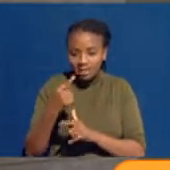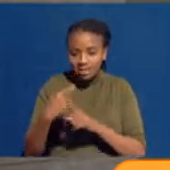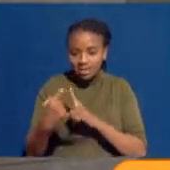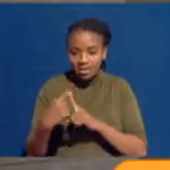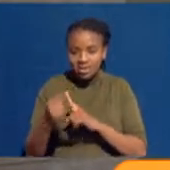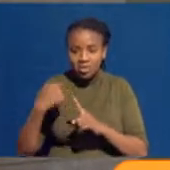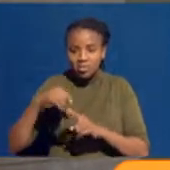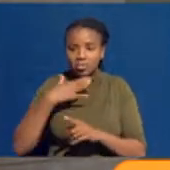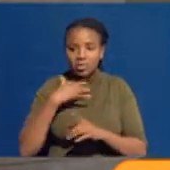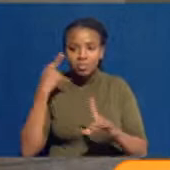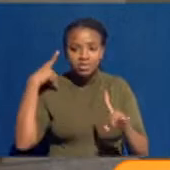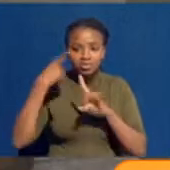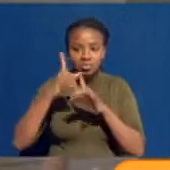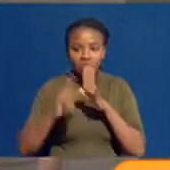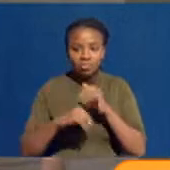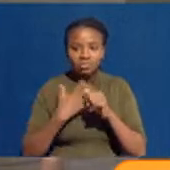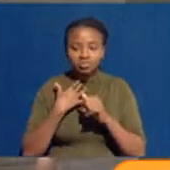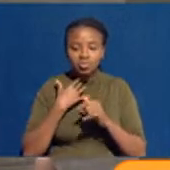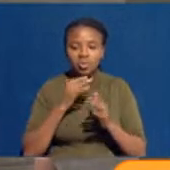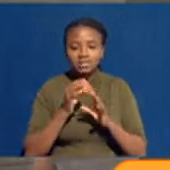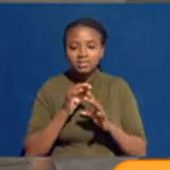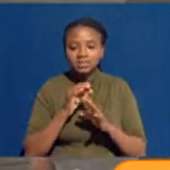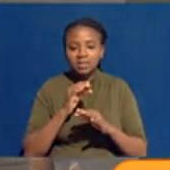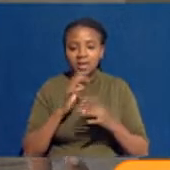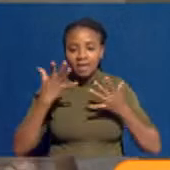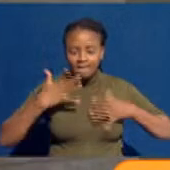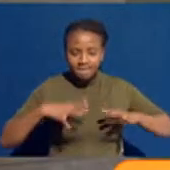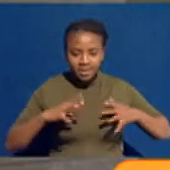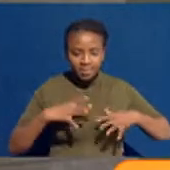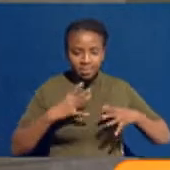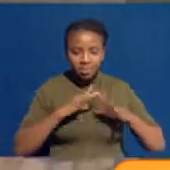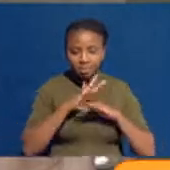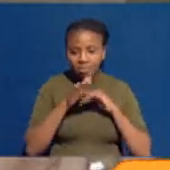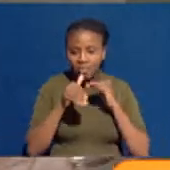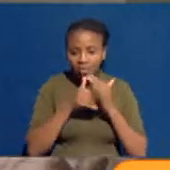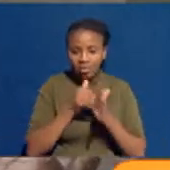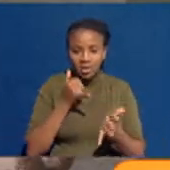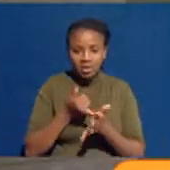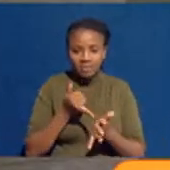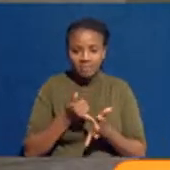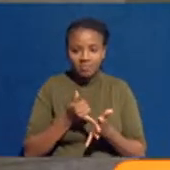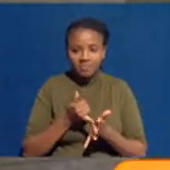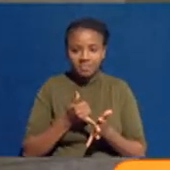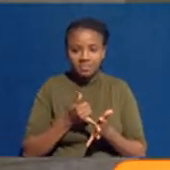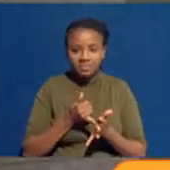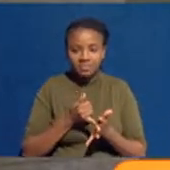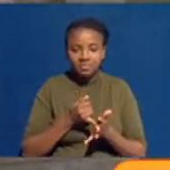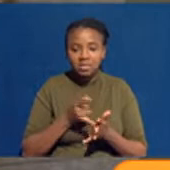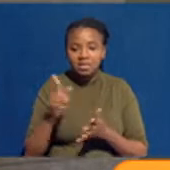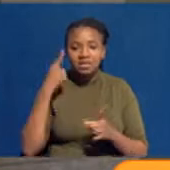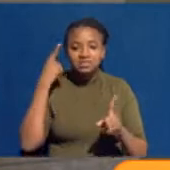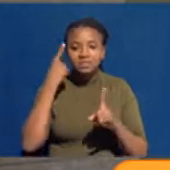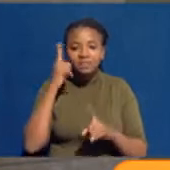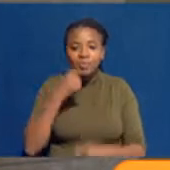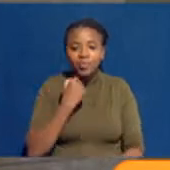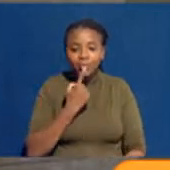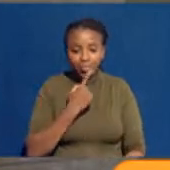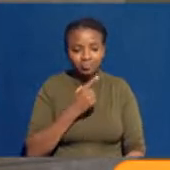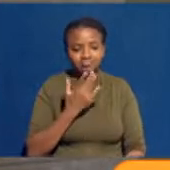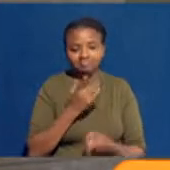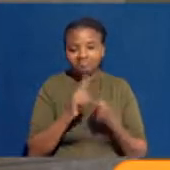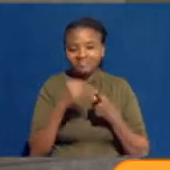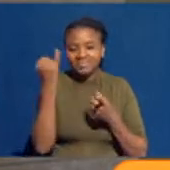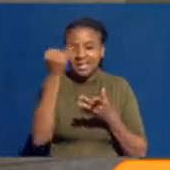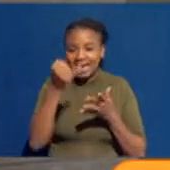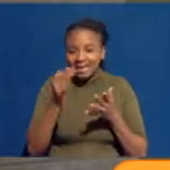that we get that full public involvement and explanation. Who is it for? It's for artists.